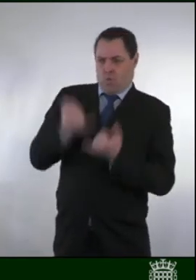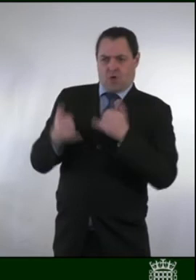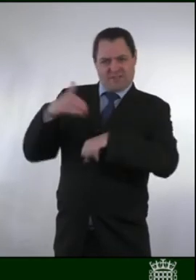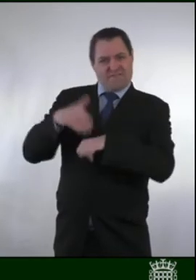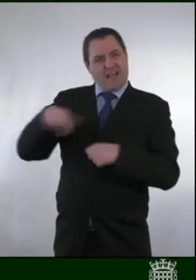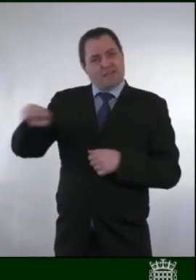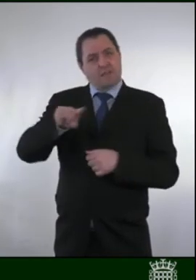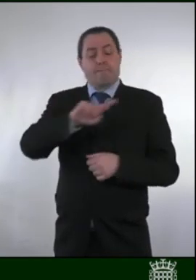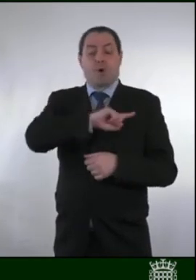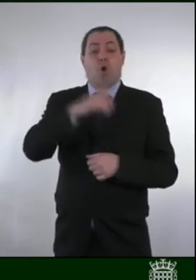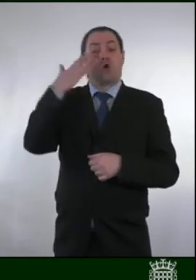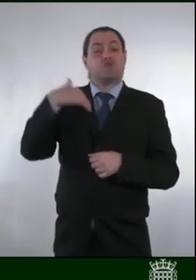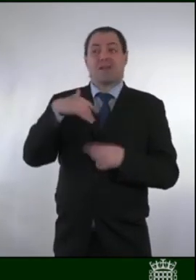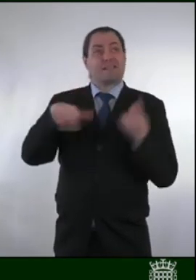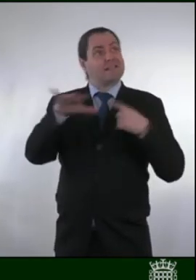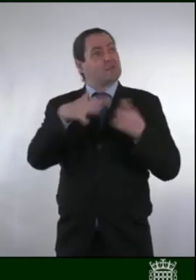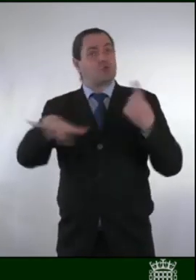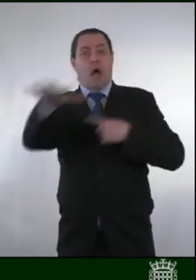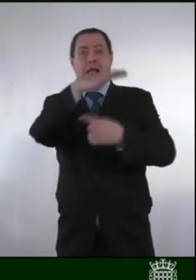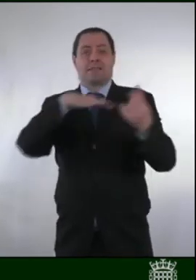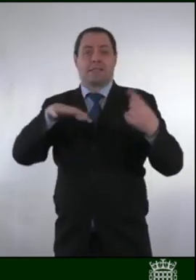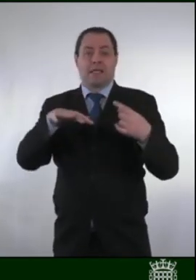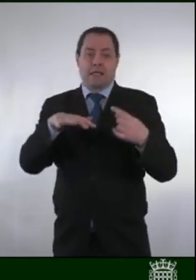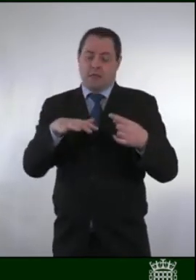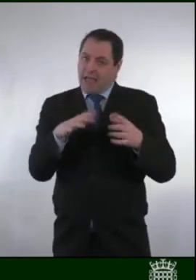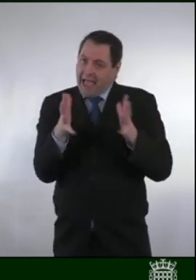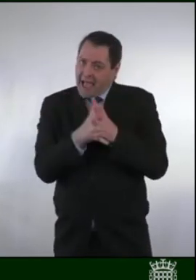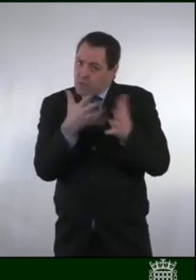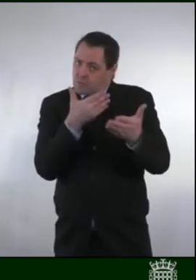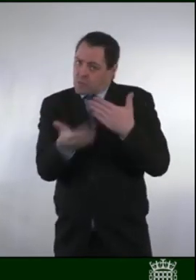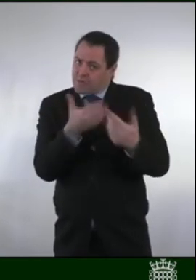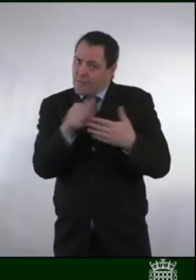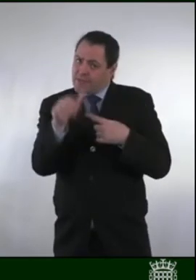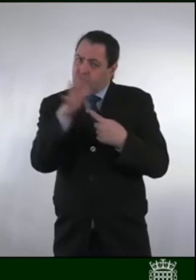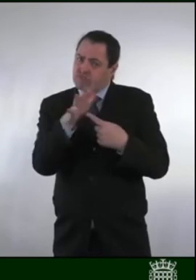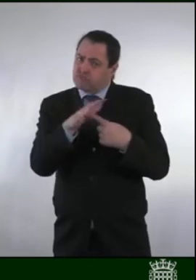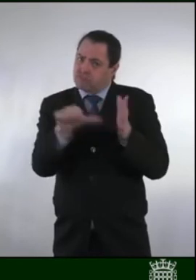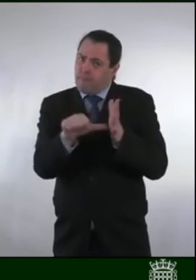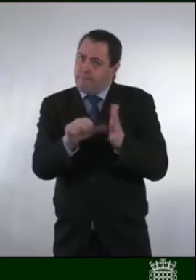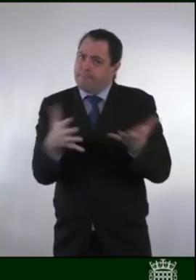structural racism, and can he outline what his government are doing to address this issue?